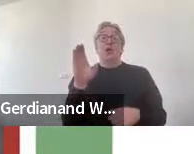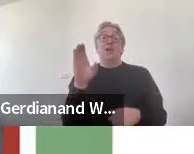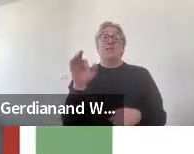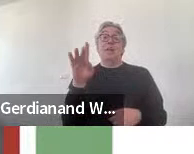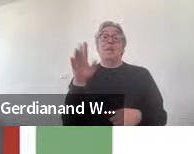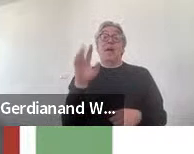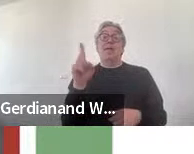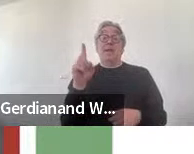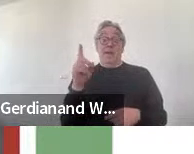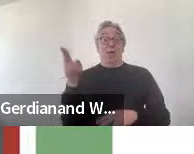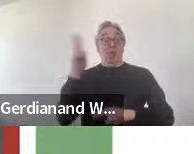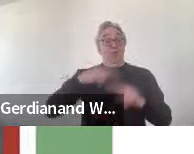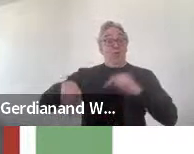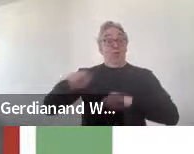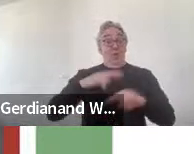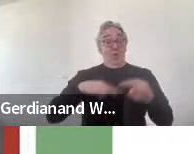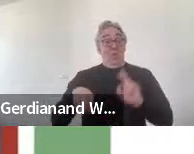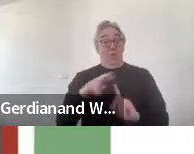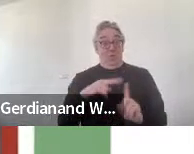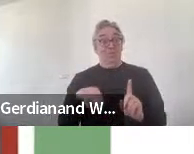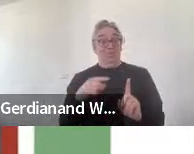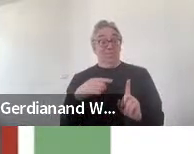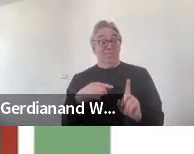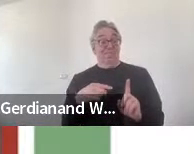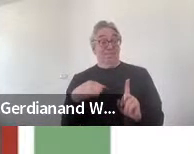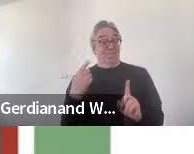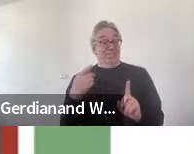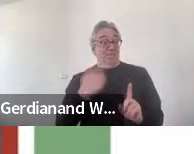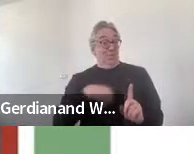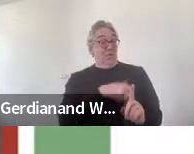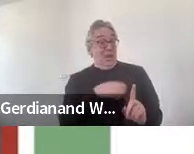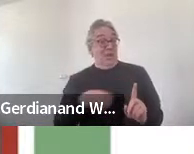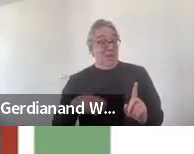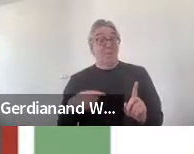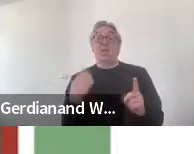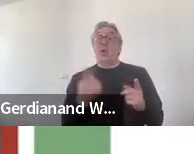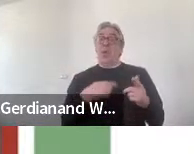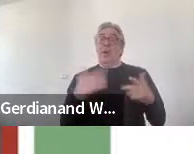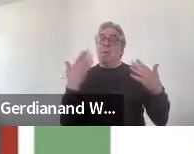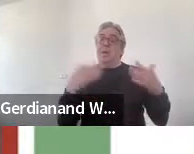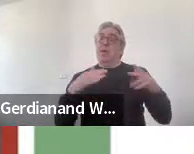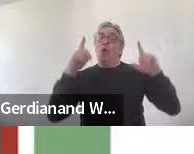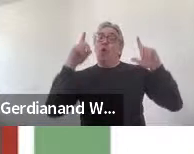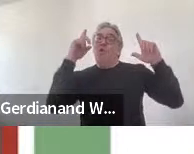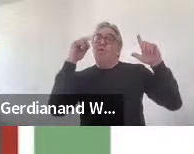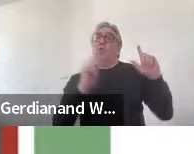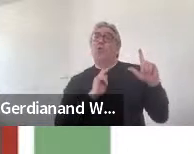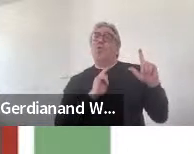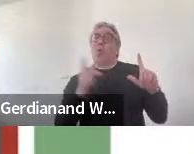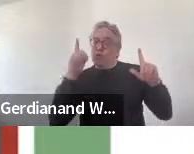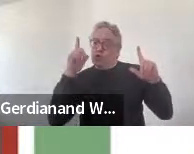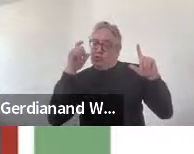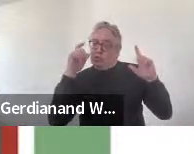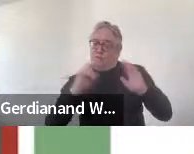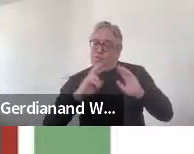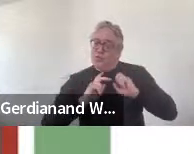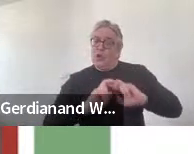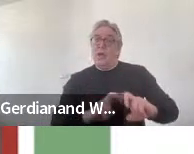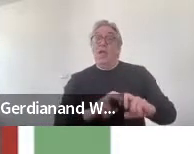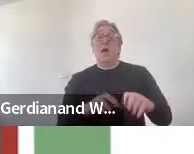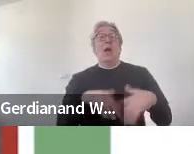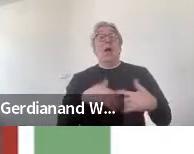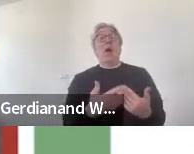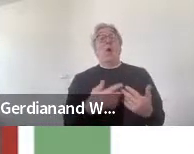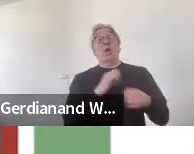review of Switzerland, the SDDC commissioned a Photovoice study to the University of Bern in